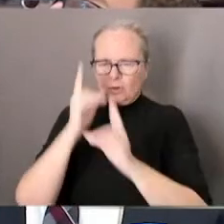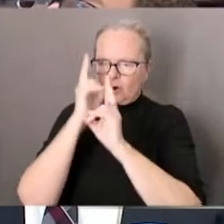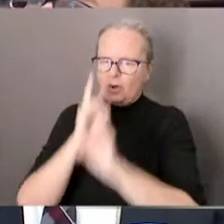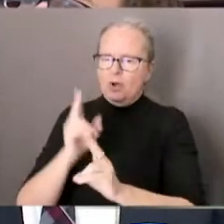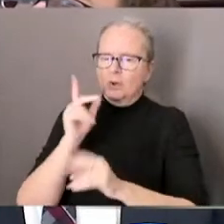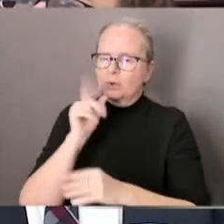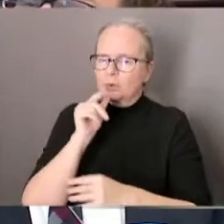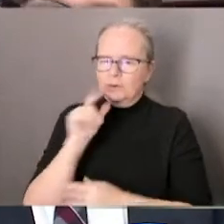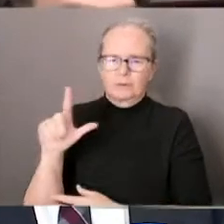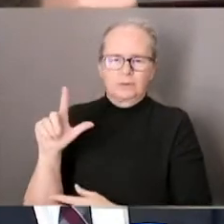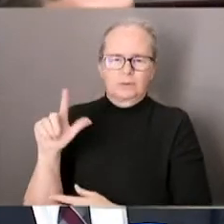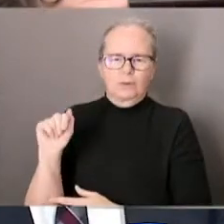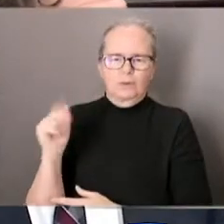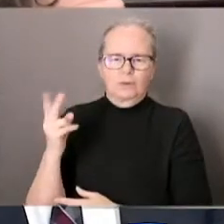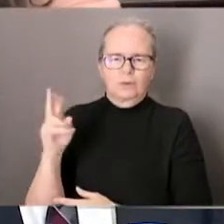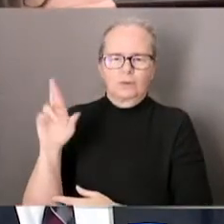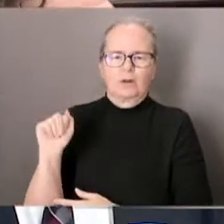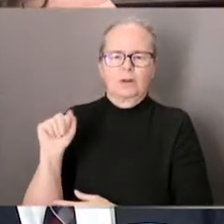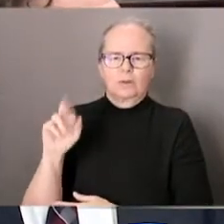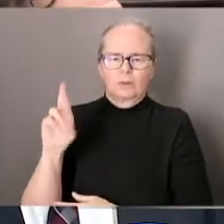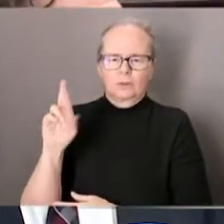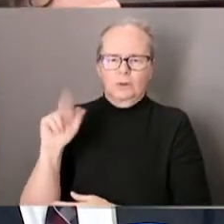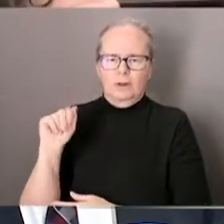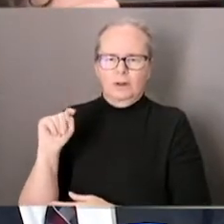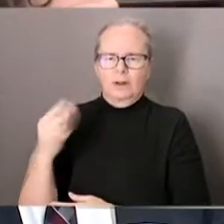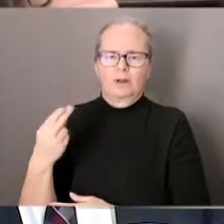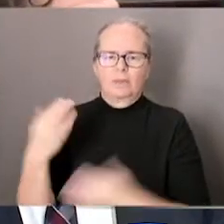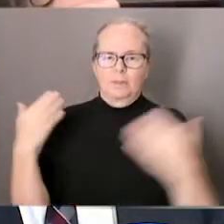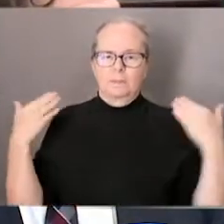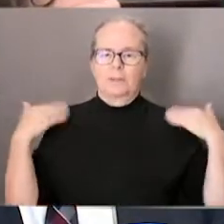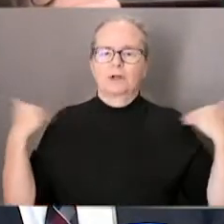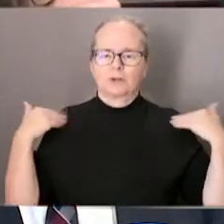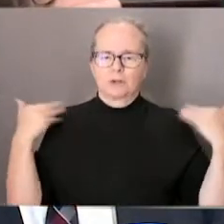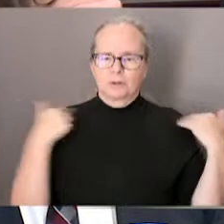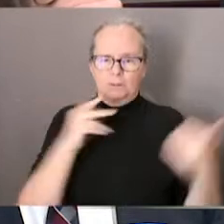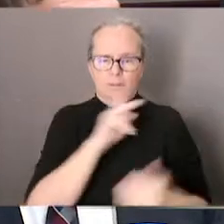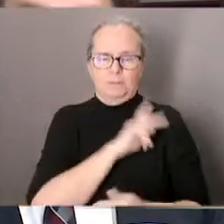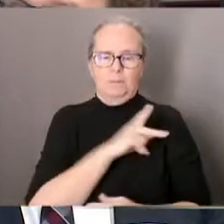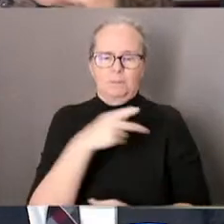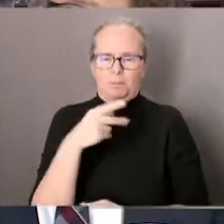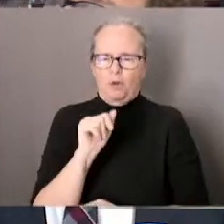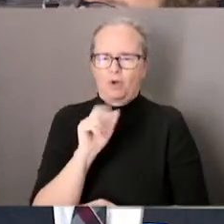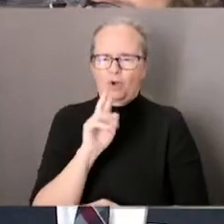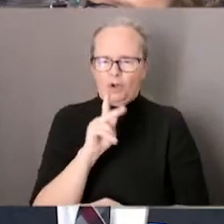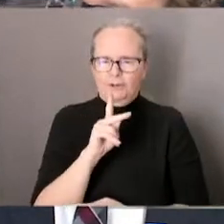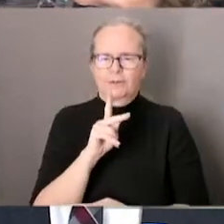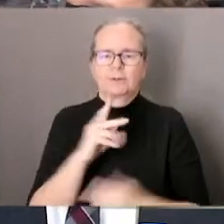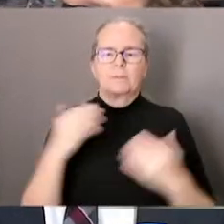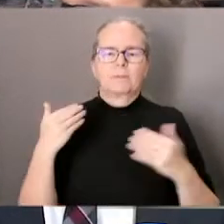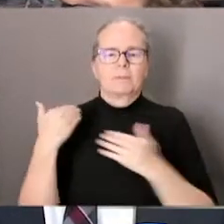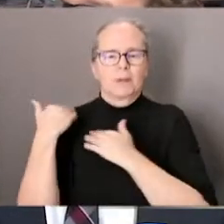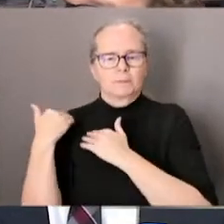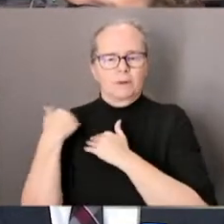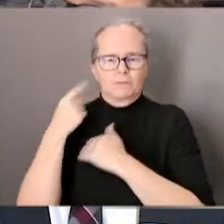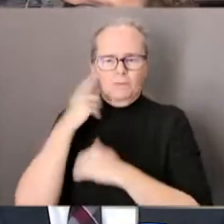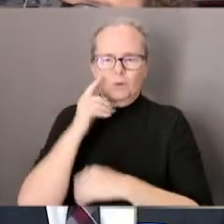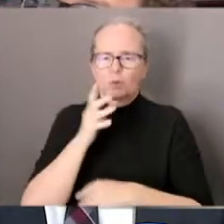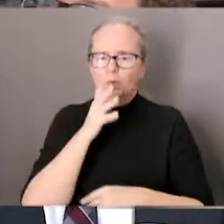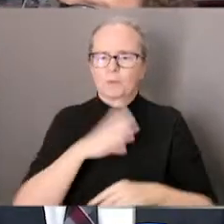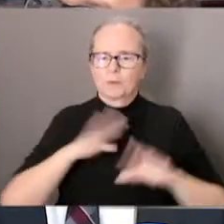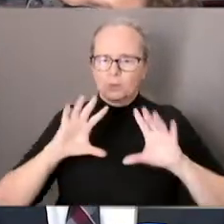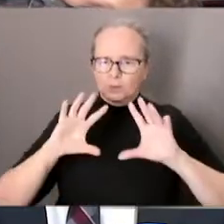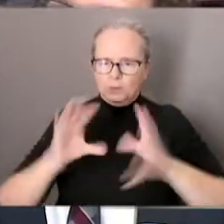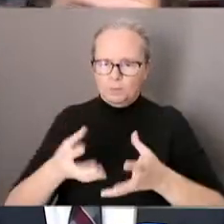culture and sports and the minister also responsible for status women for the government of Saskatchewan who sits at your gallery Mr